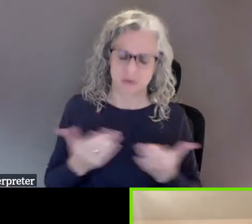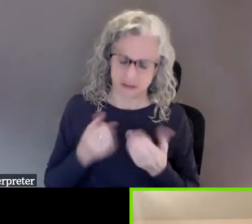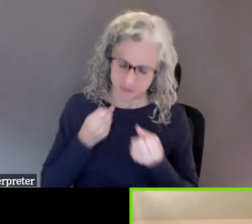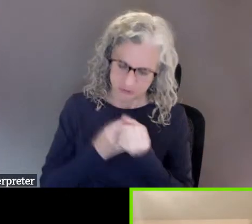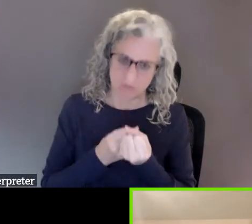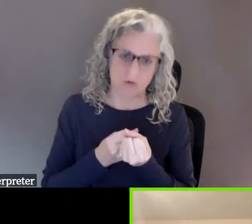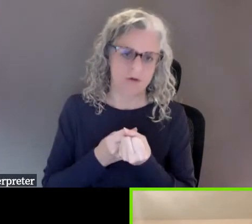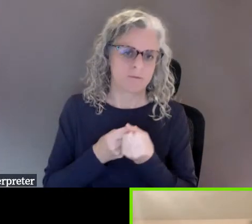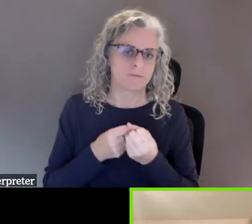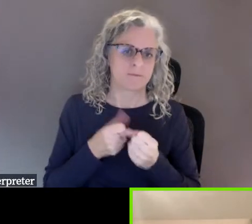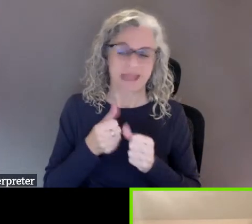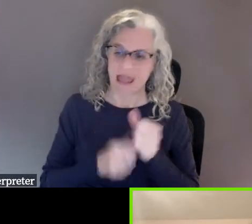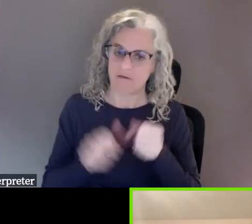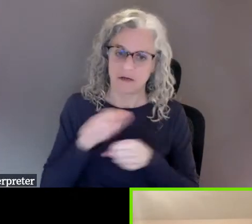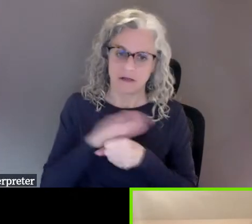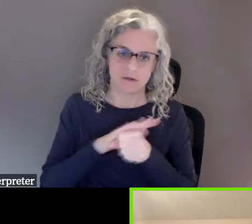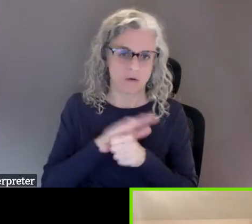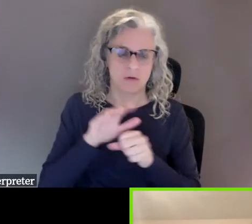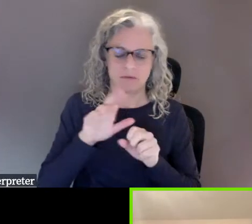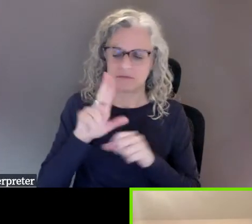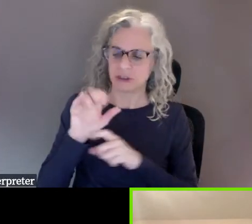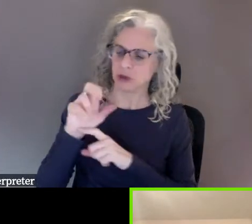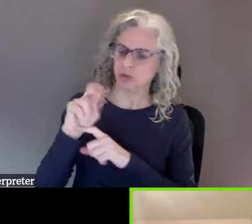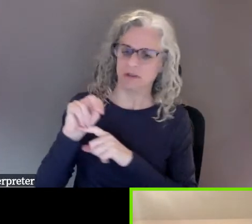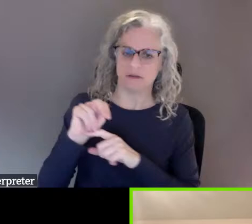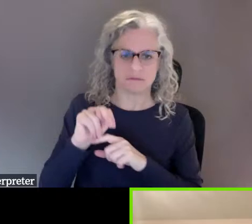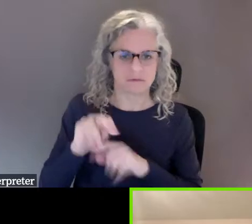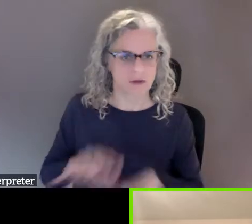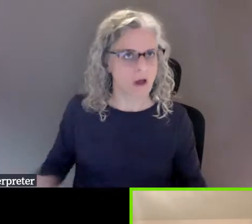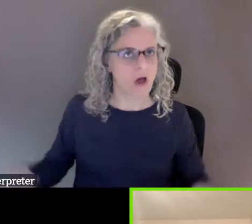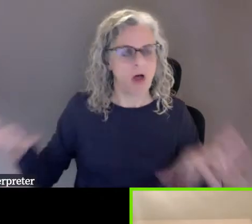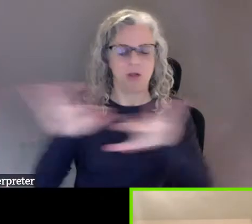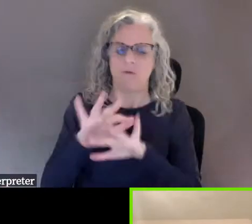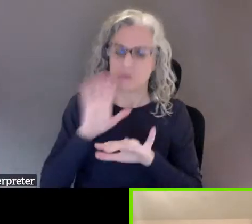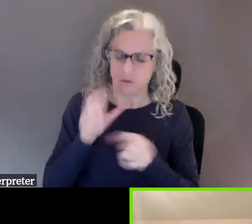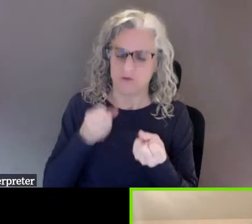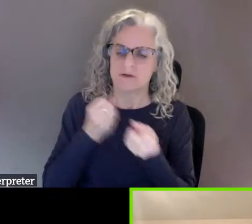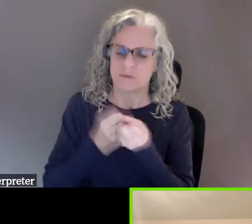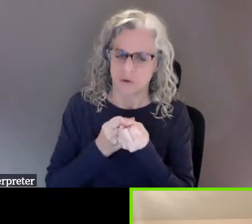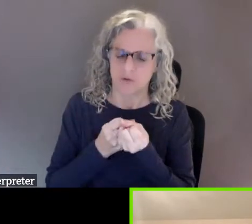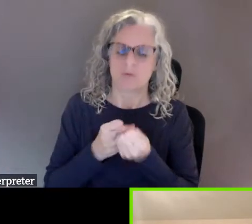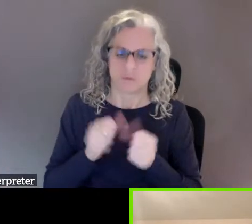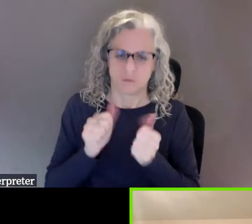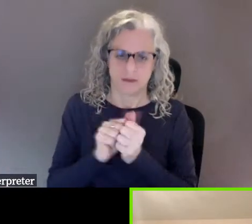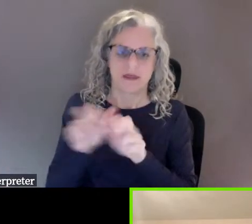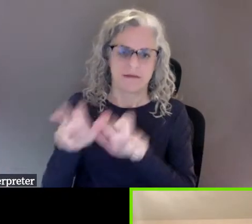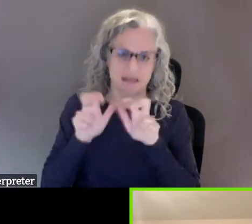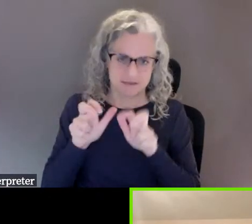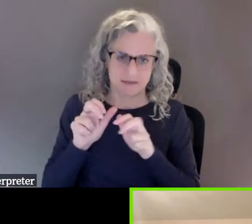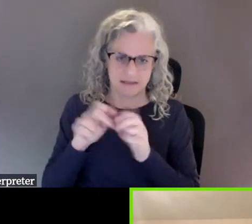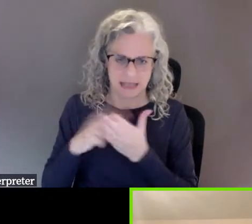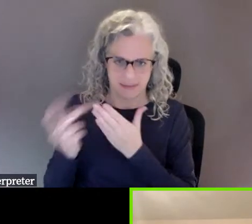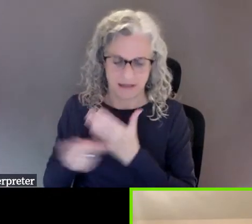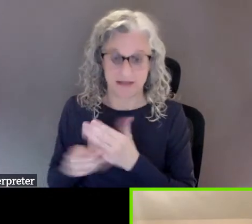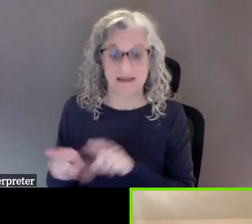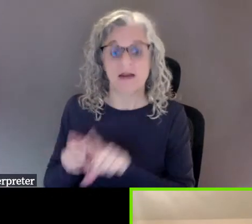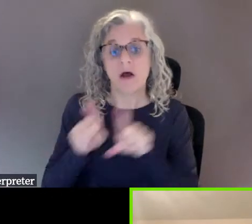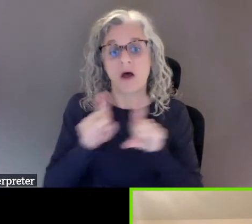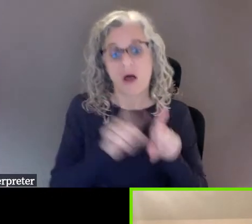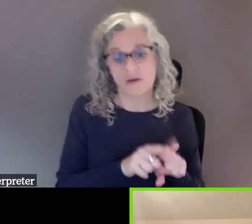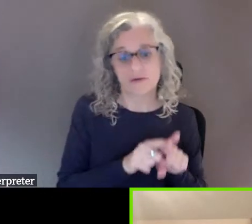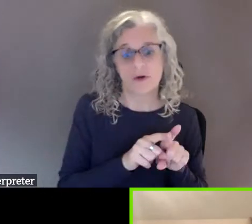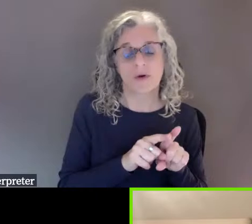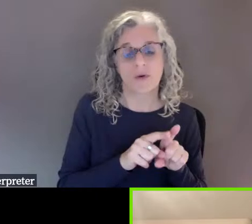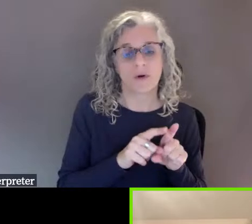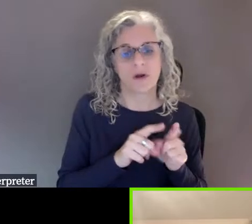every local in the entire union, like, we will support you in doing these divestment campaigns. And then the other thing that we're looking at is a